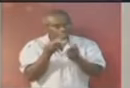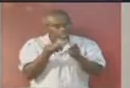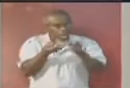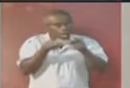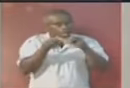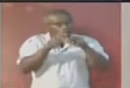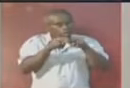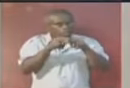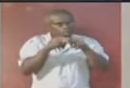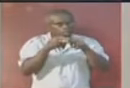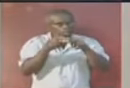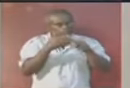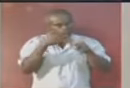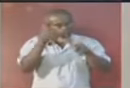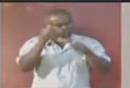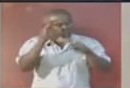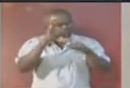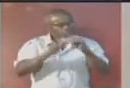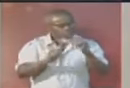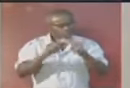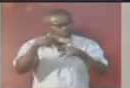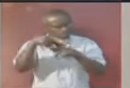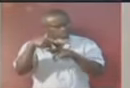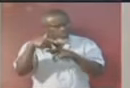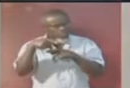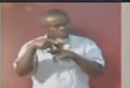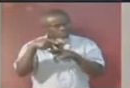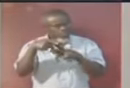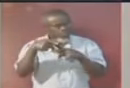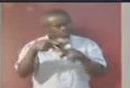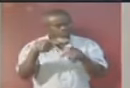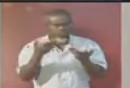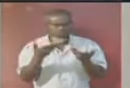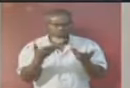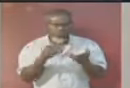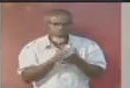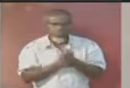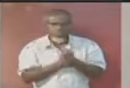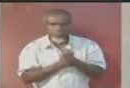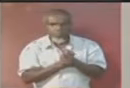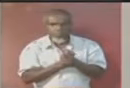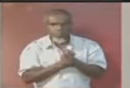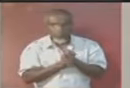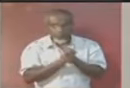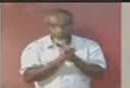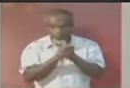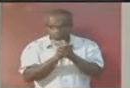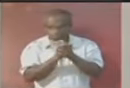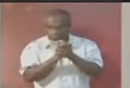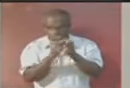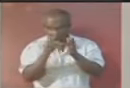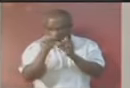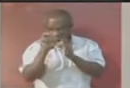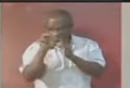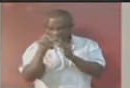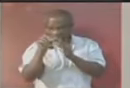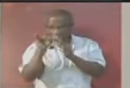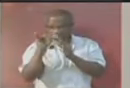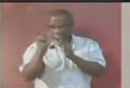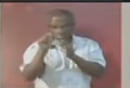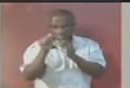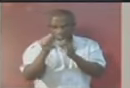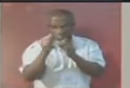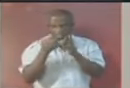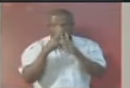that the efficacy is what people are holding on to, and yes, the media has played it up to whatever, but it's